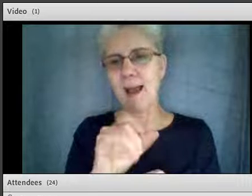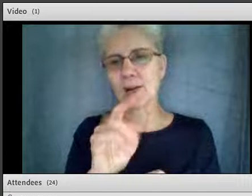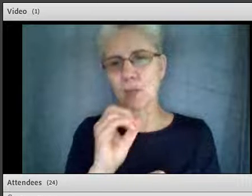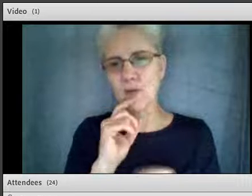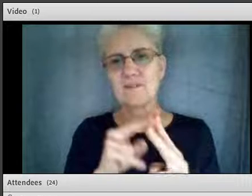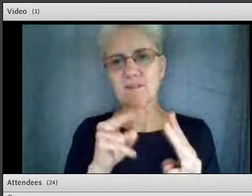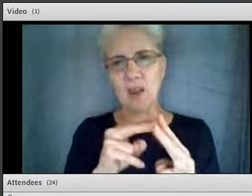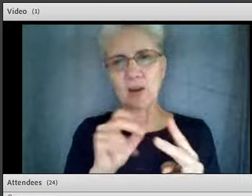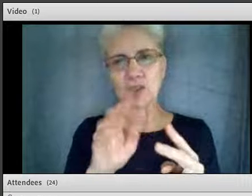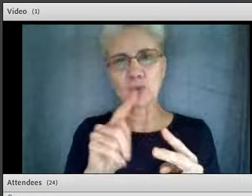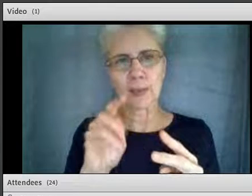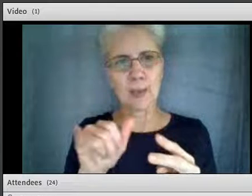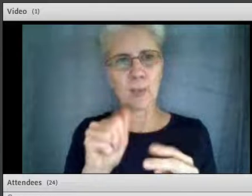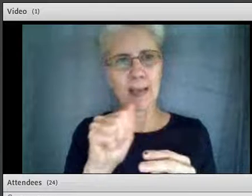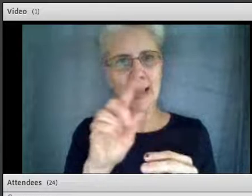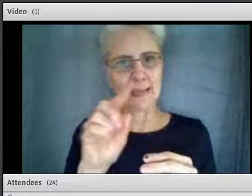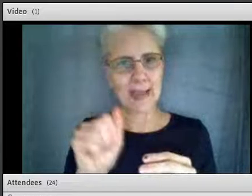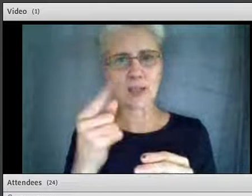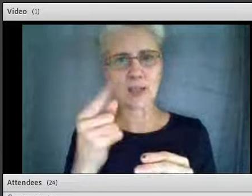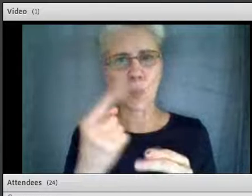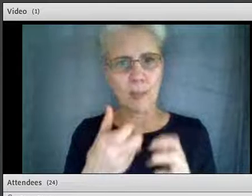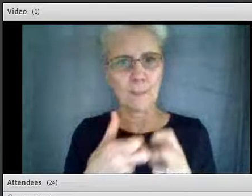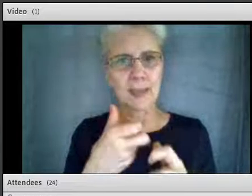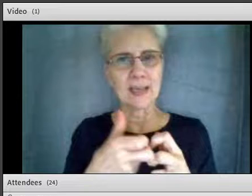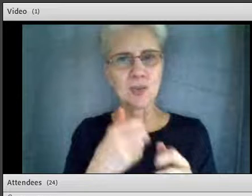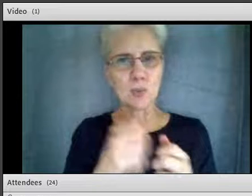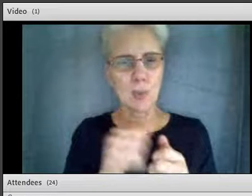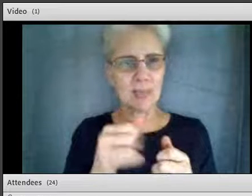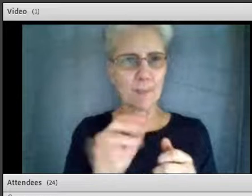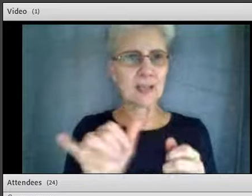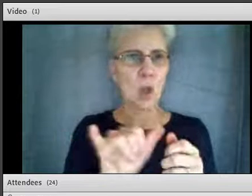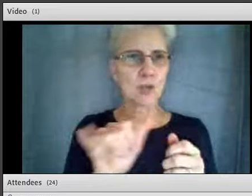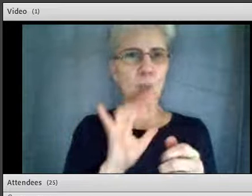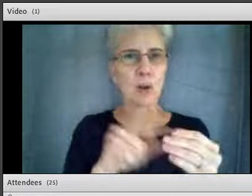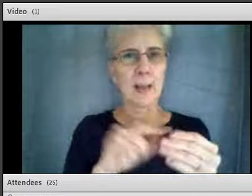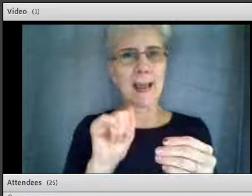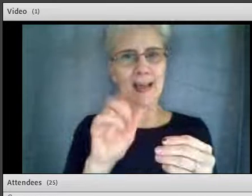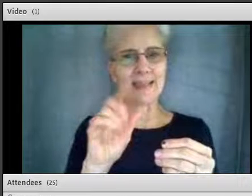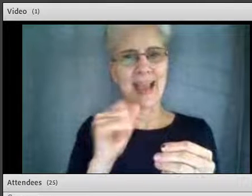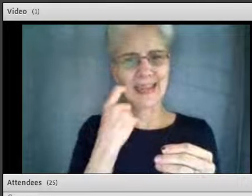of the big issues with them as well. And we're going to talk about ADA in just a second.